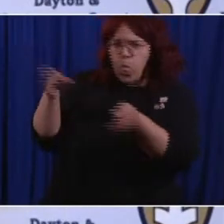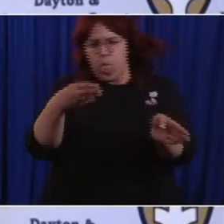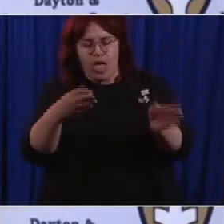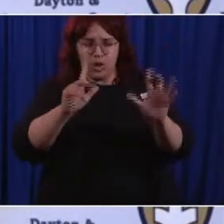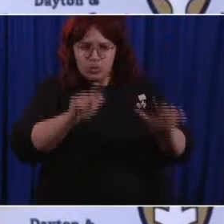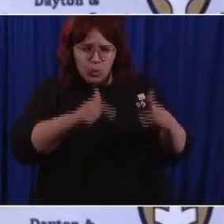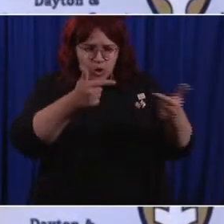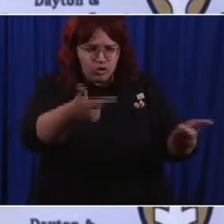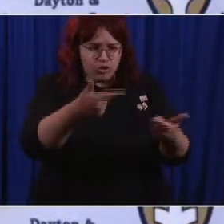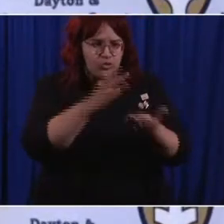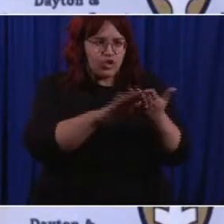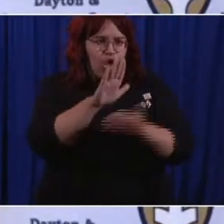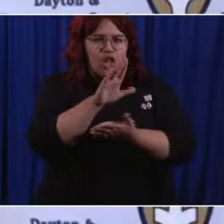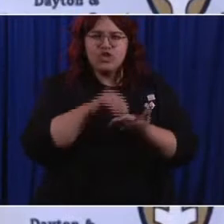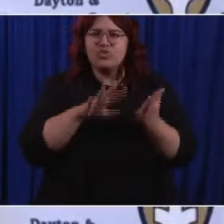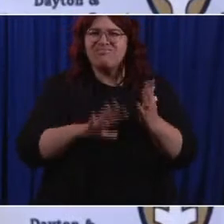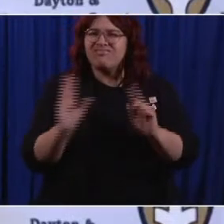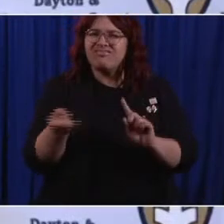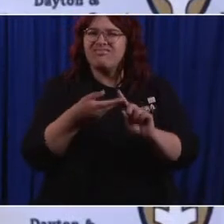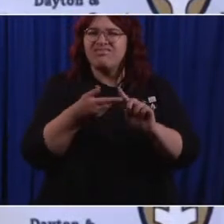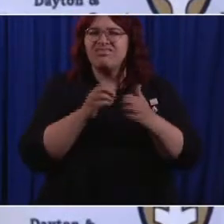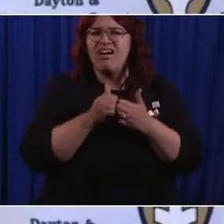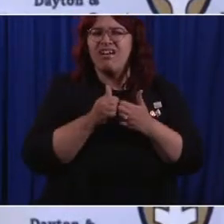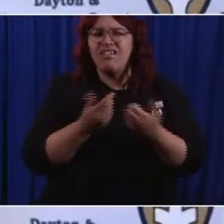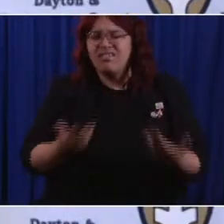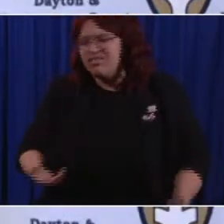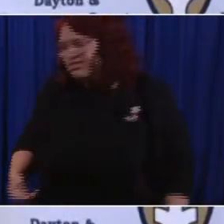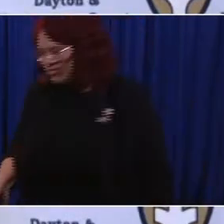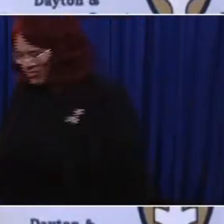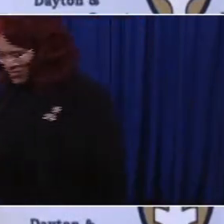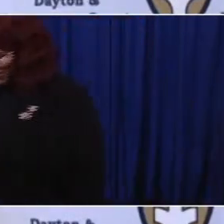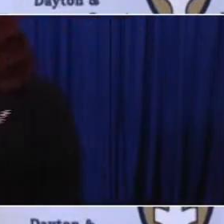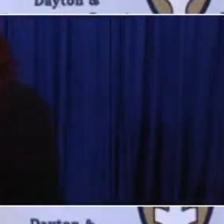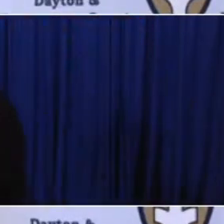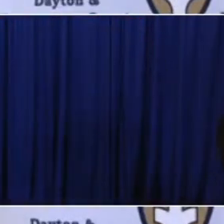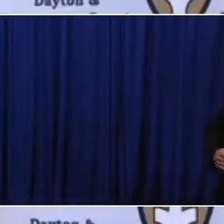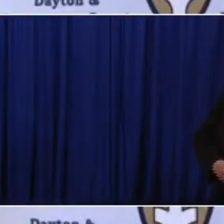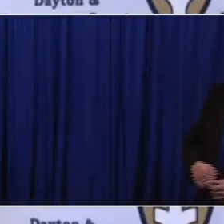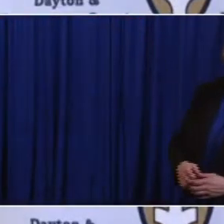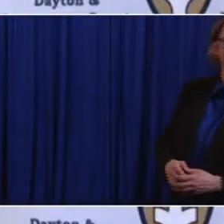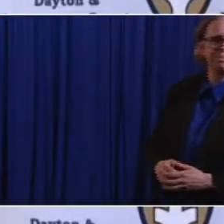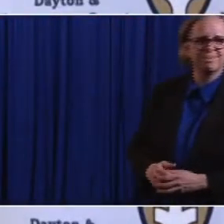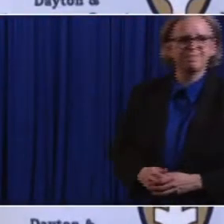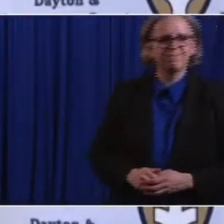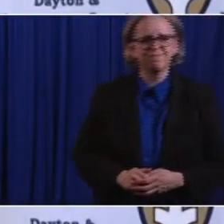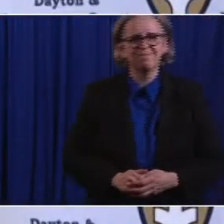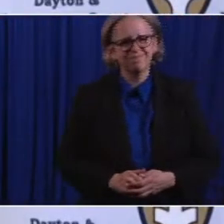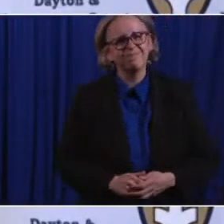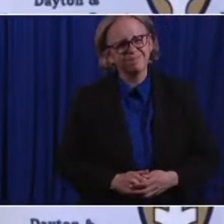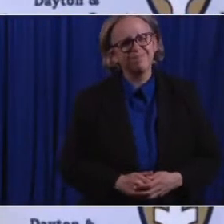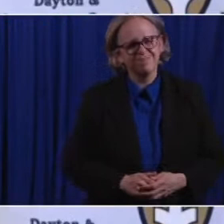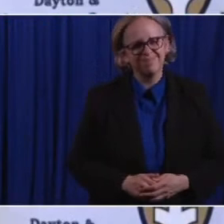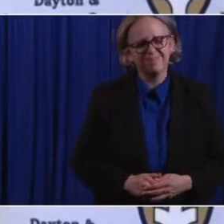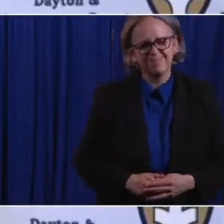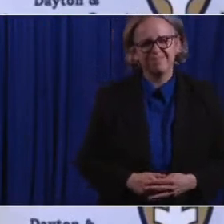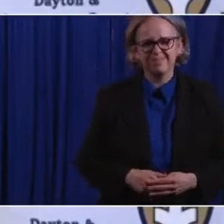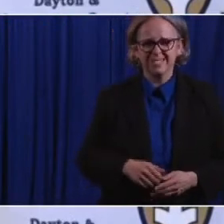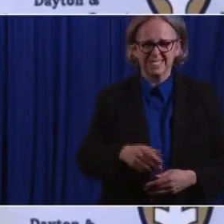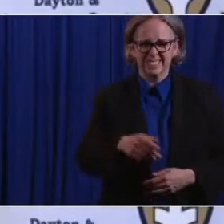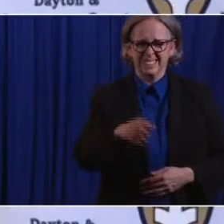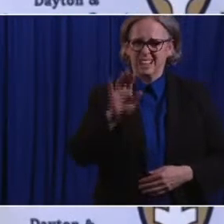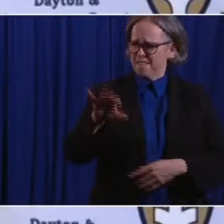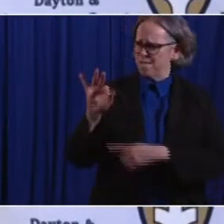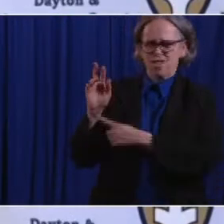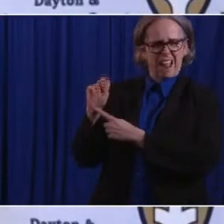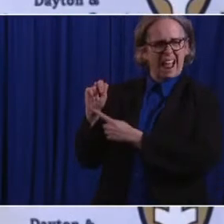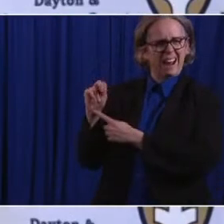sell this to college students? Well, Jim, a very interesting thing that Fran and I saw today here at the